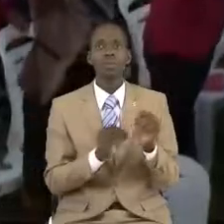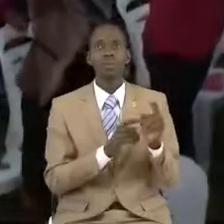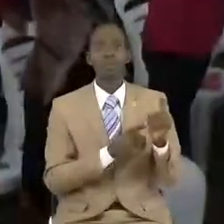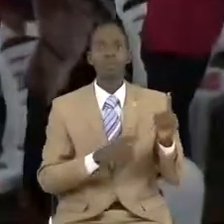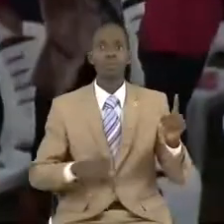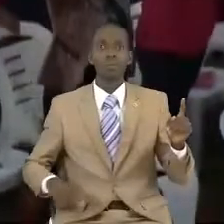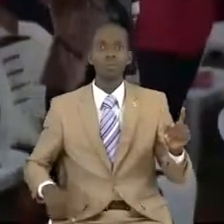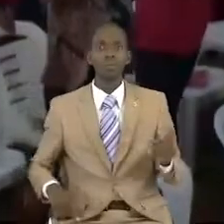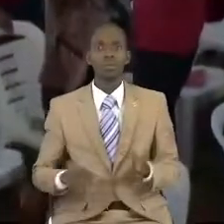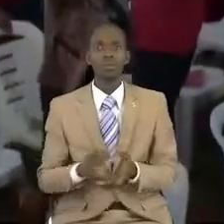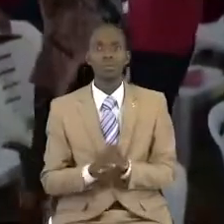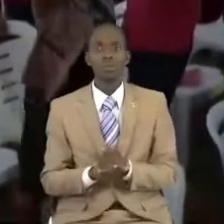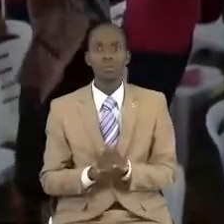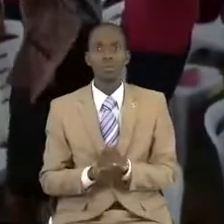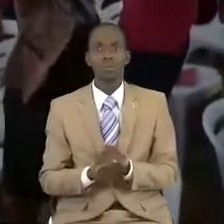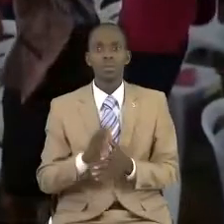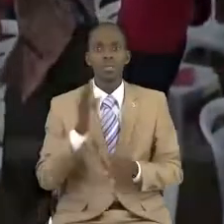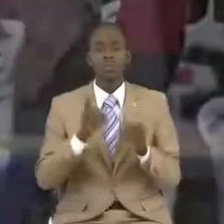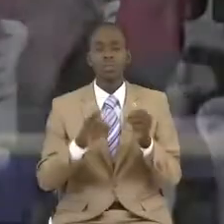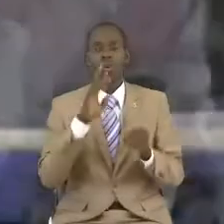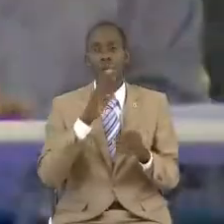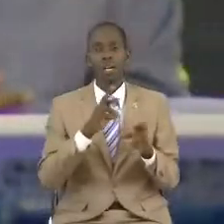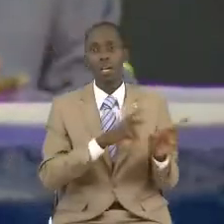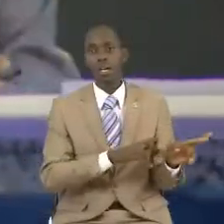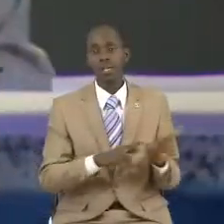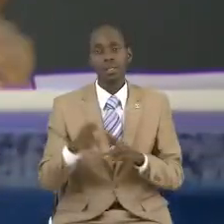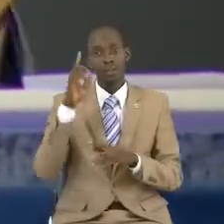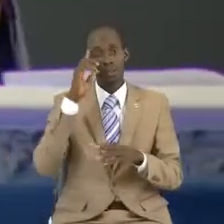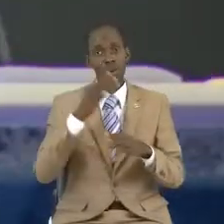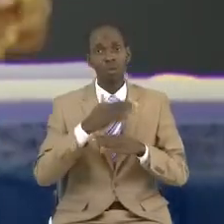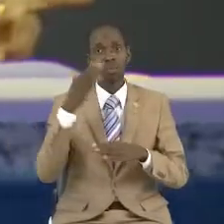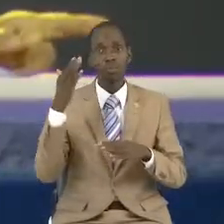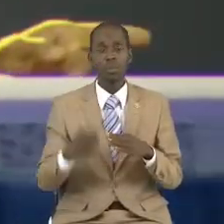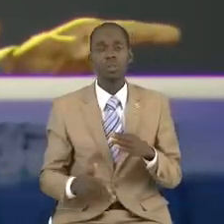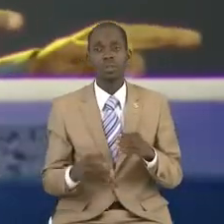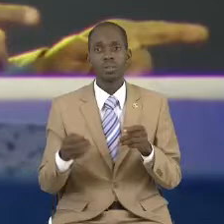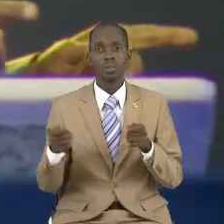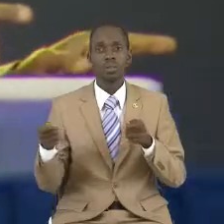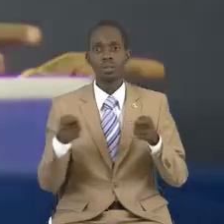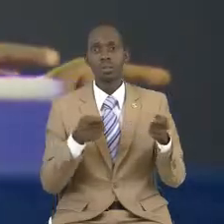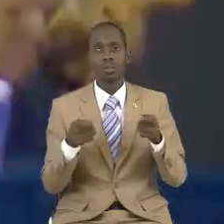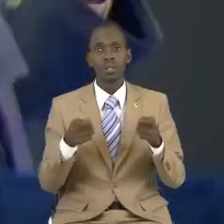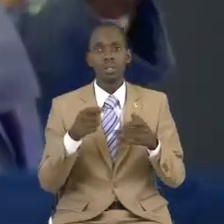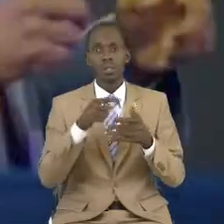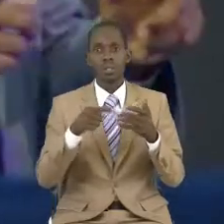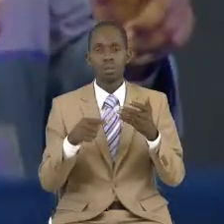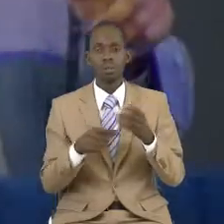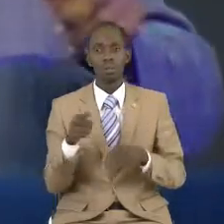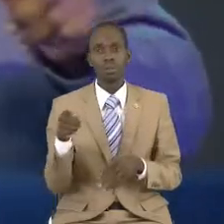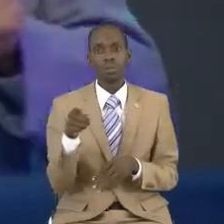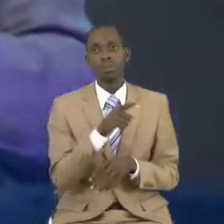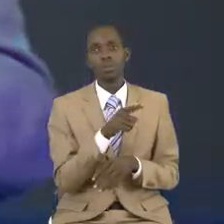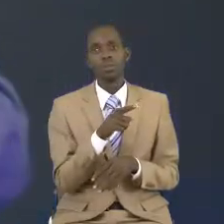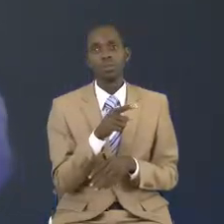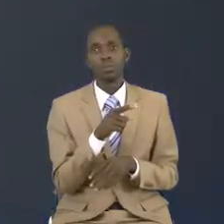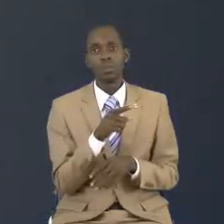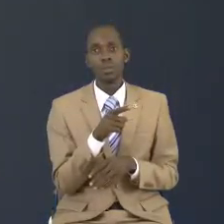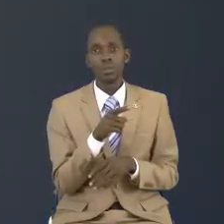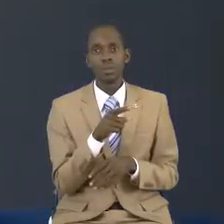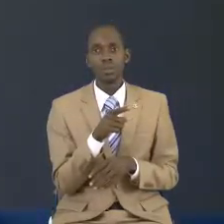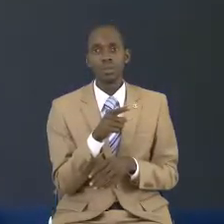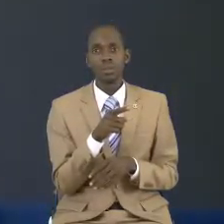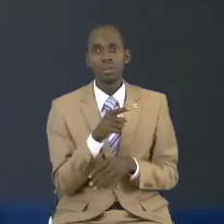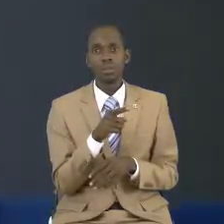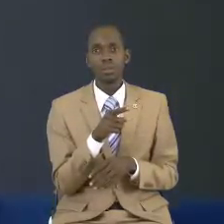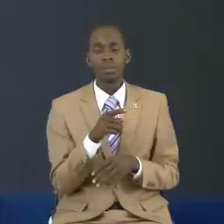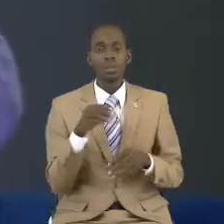if you are ready for complete dominion around you in your home in